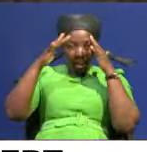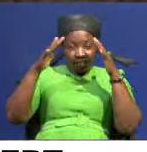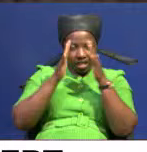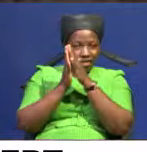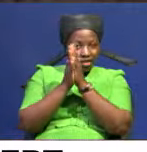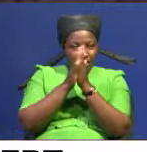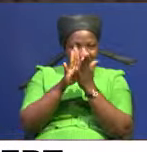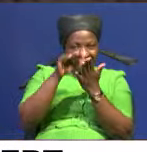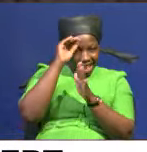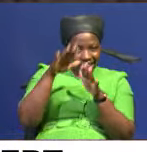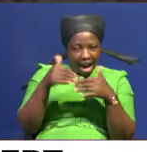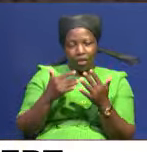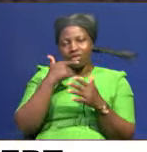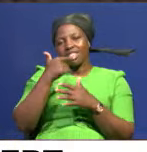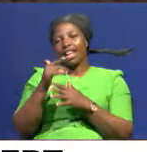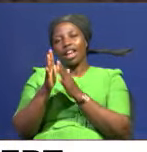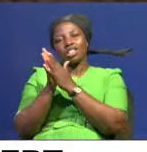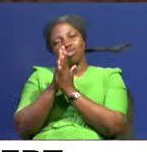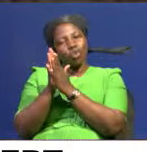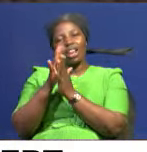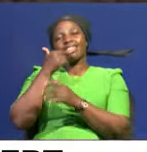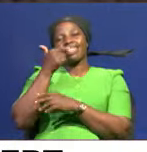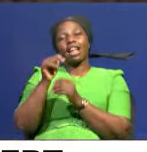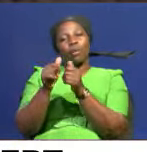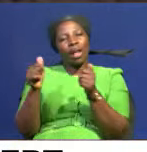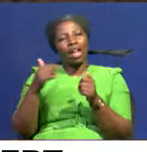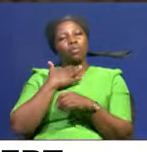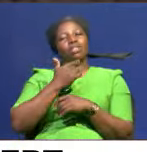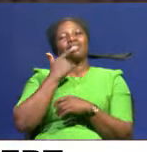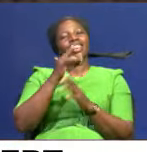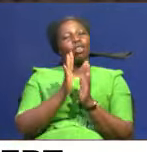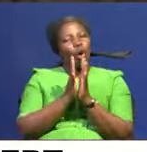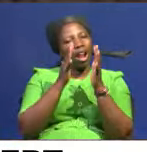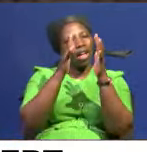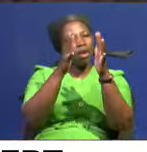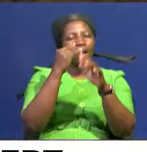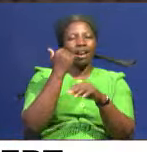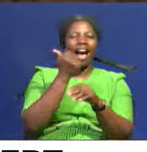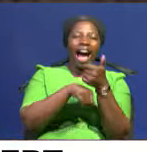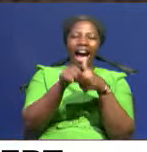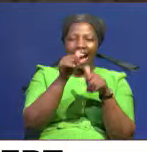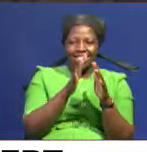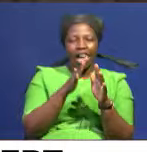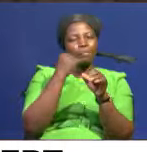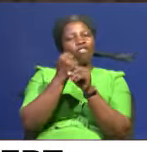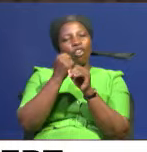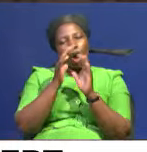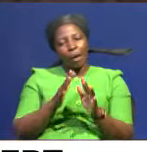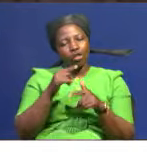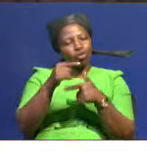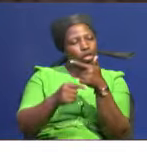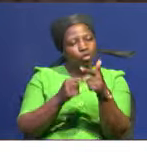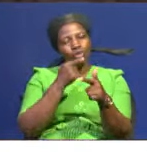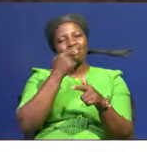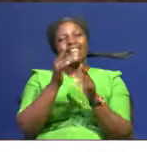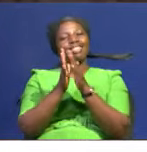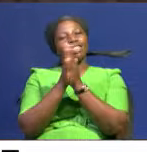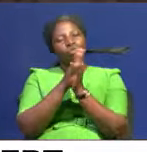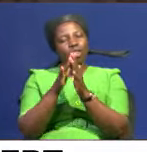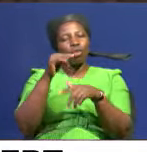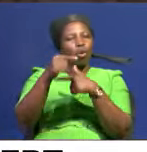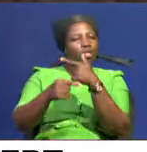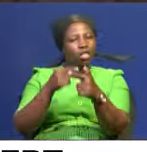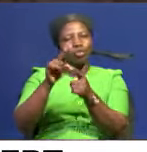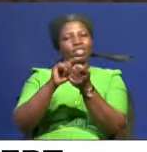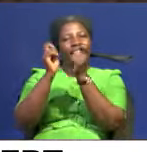say congratulations to the performers. Continue telling the story, continue impacting on society through the